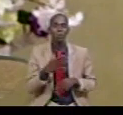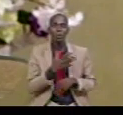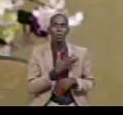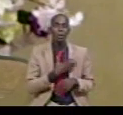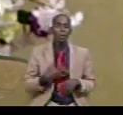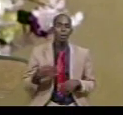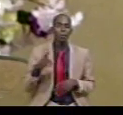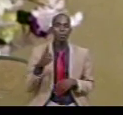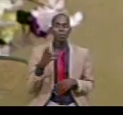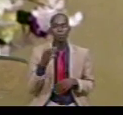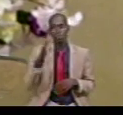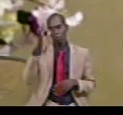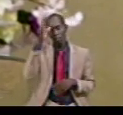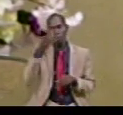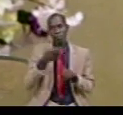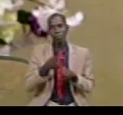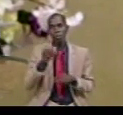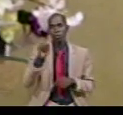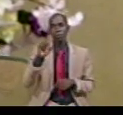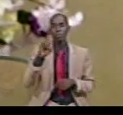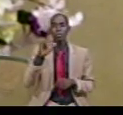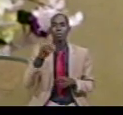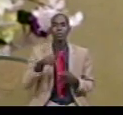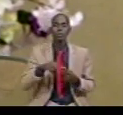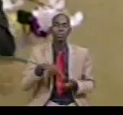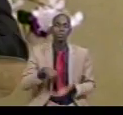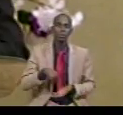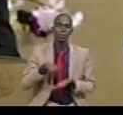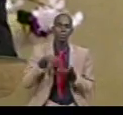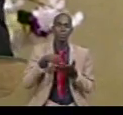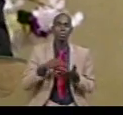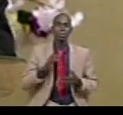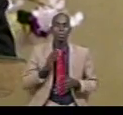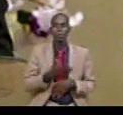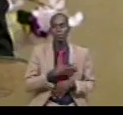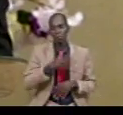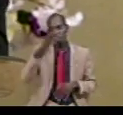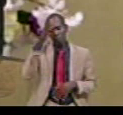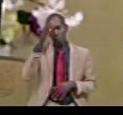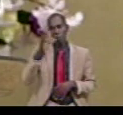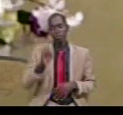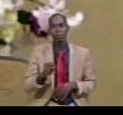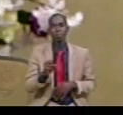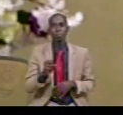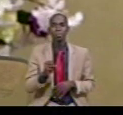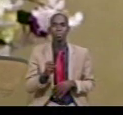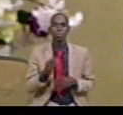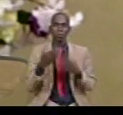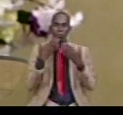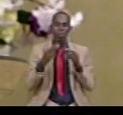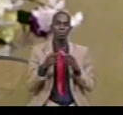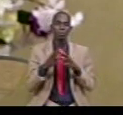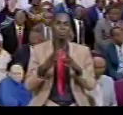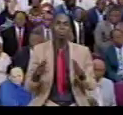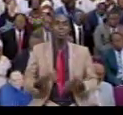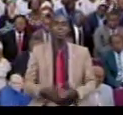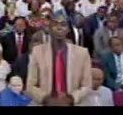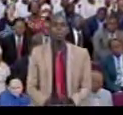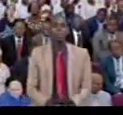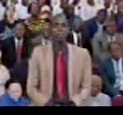our fathers from Asia to represent our fathers, the men. Thank you and God bless.